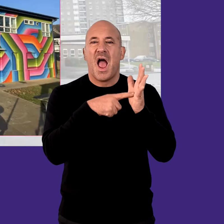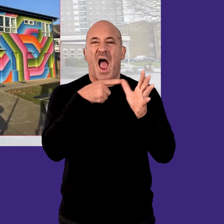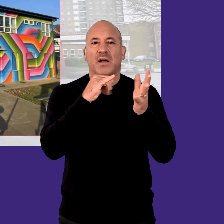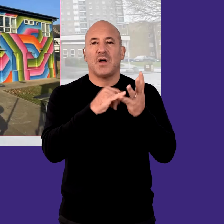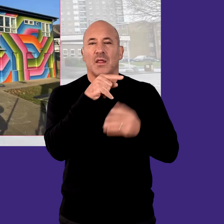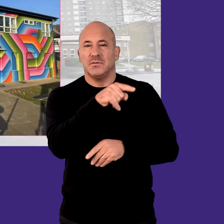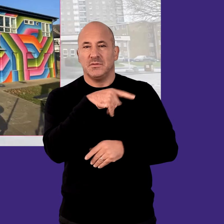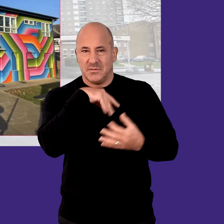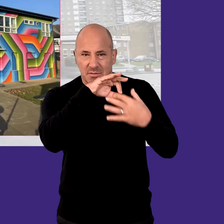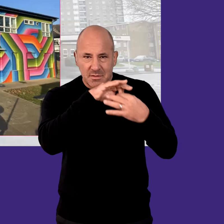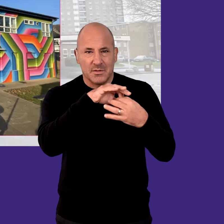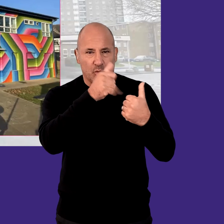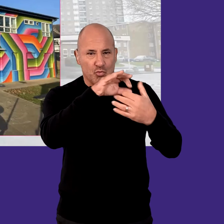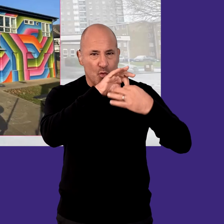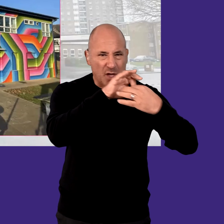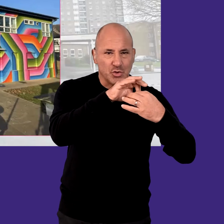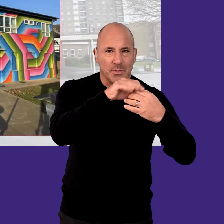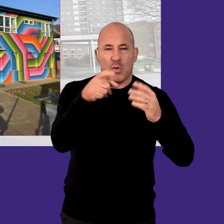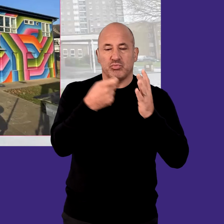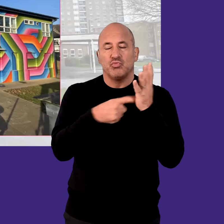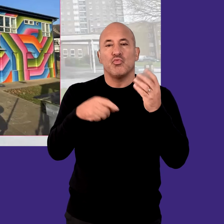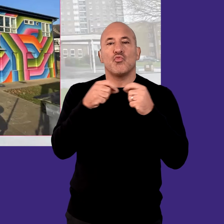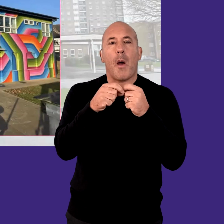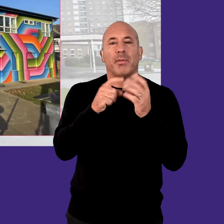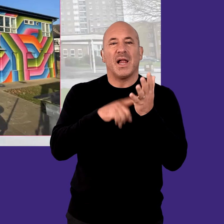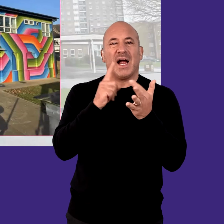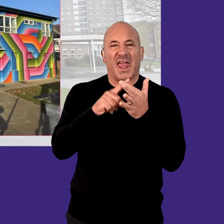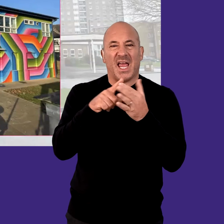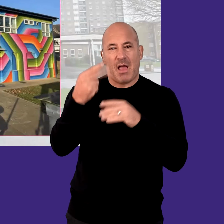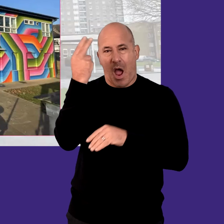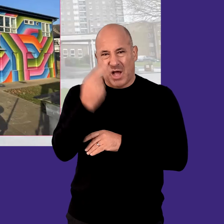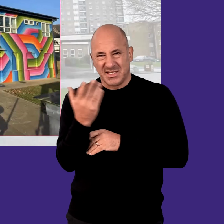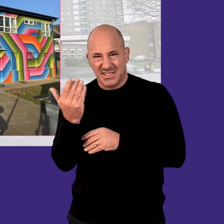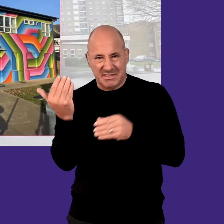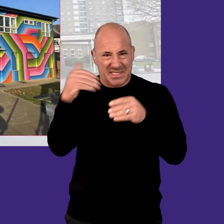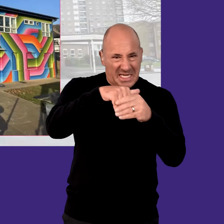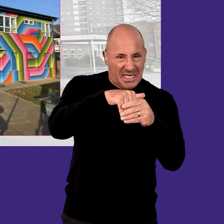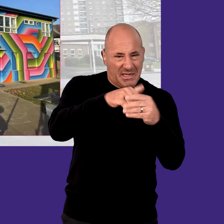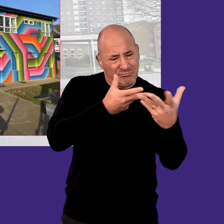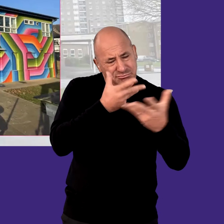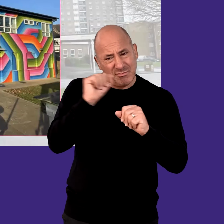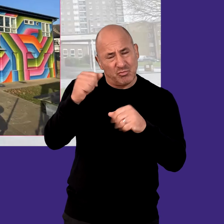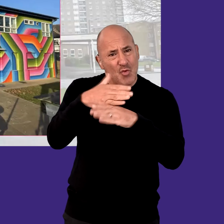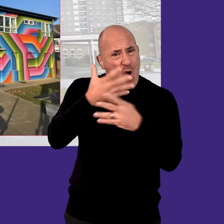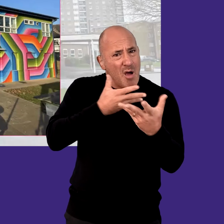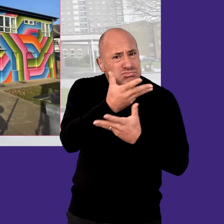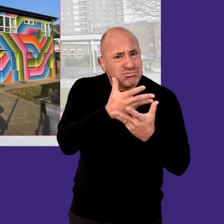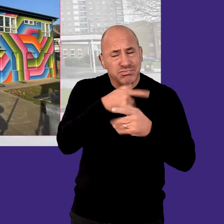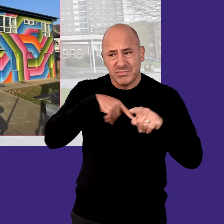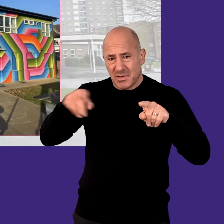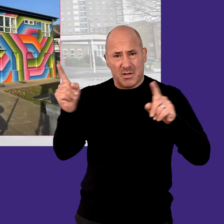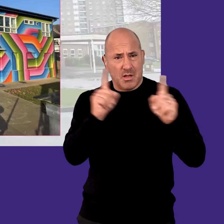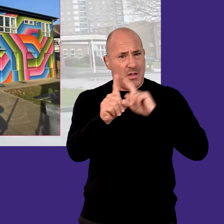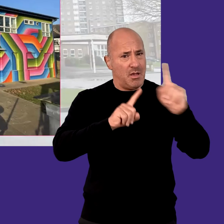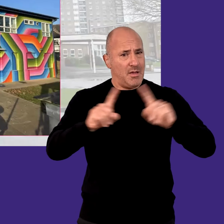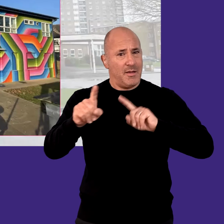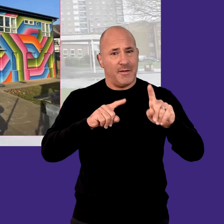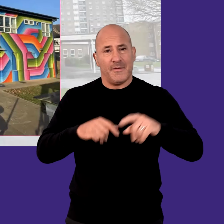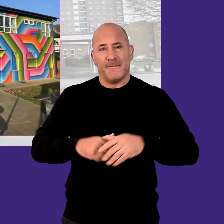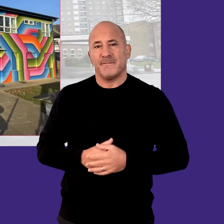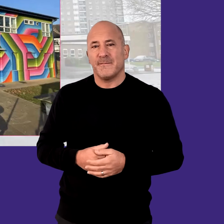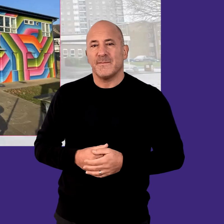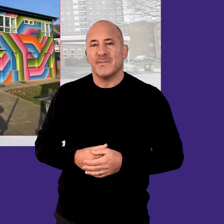the community, and one which looks on to Atlas primary schools. So it helped us to build a relationship with them as well, with Rob Lee,